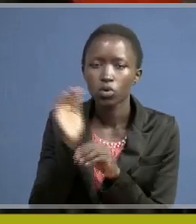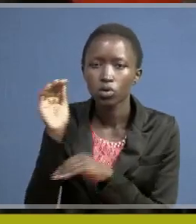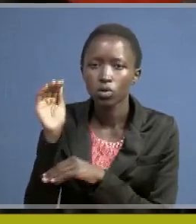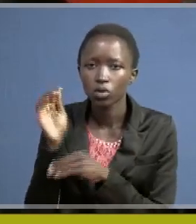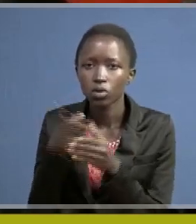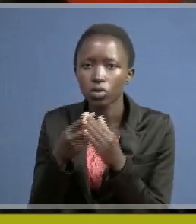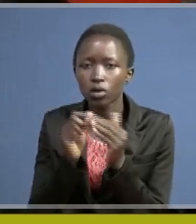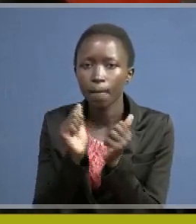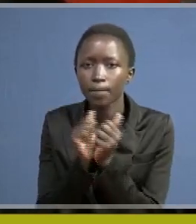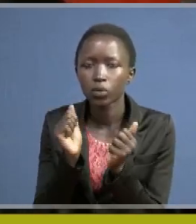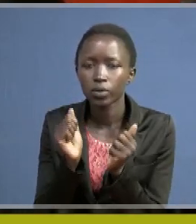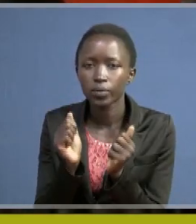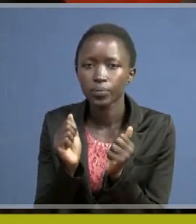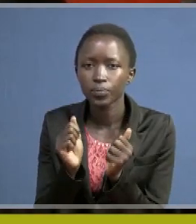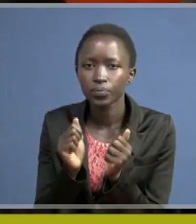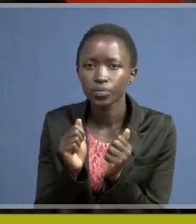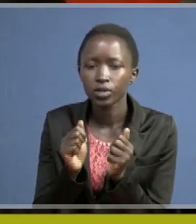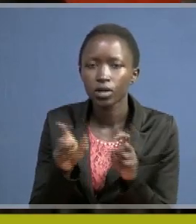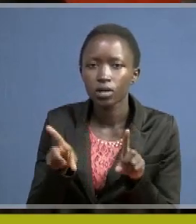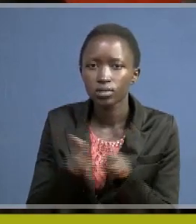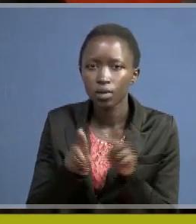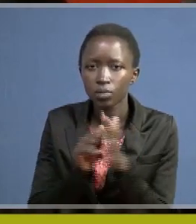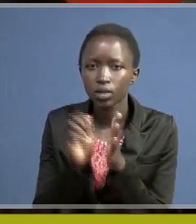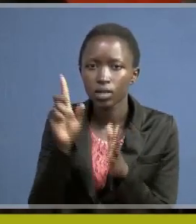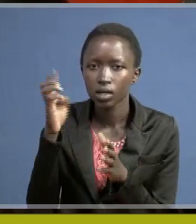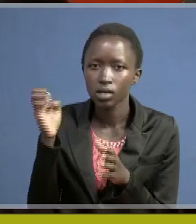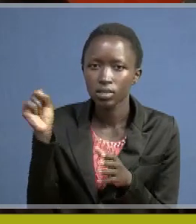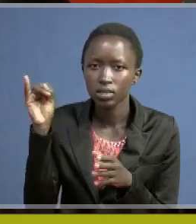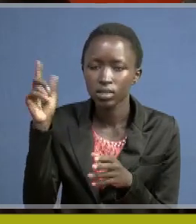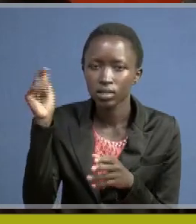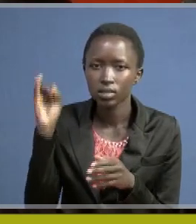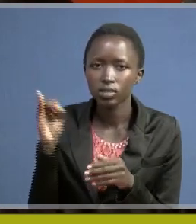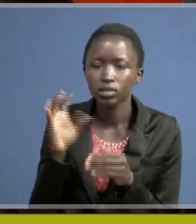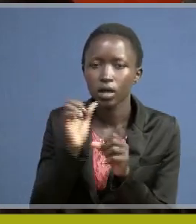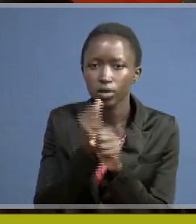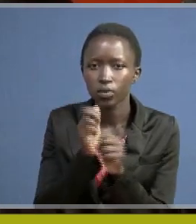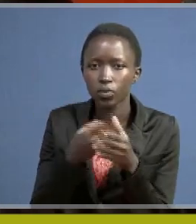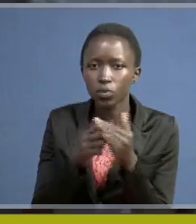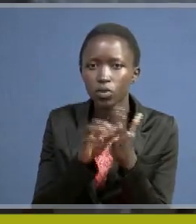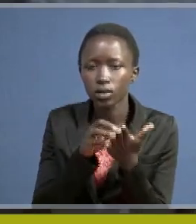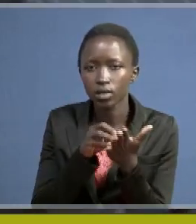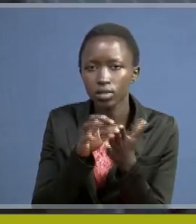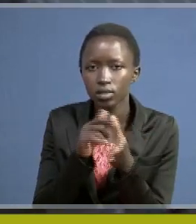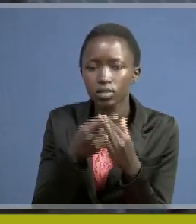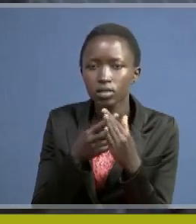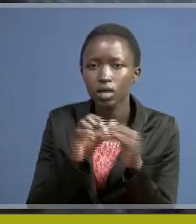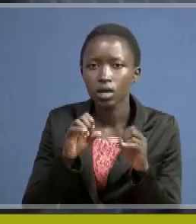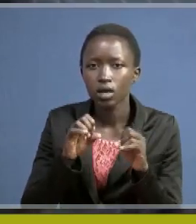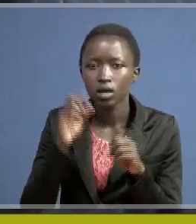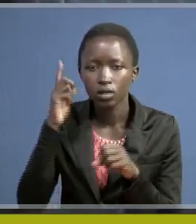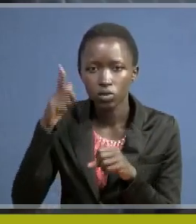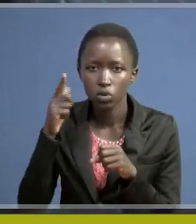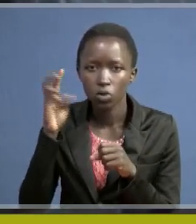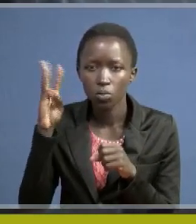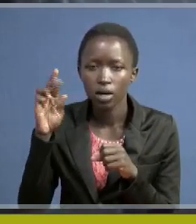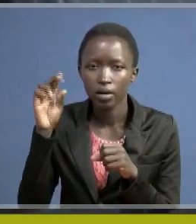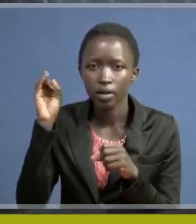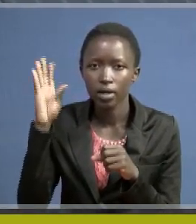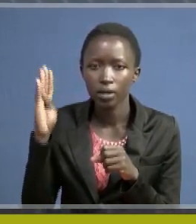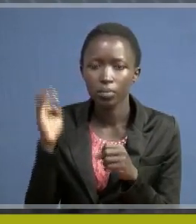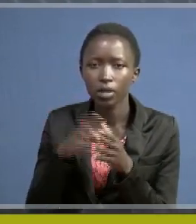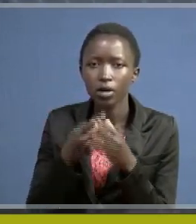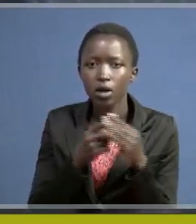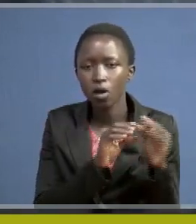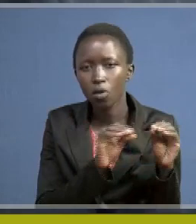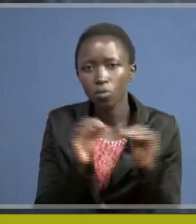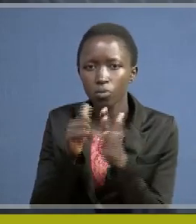mshukiwa kupewa dhamana? Jinsi Jaji Lessit alivyofanya katika kesi inayomkabili mwanahabari Jackie Maribe,